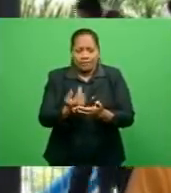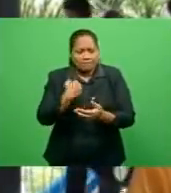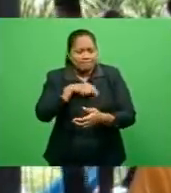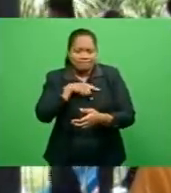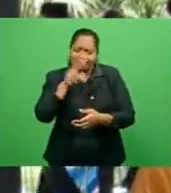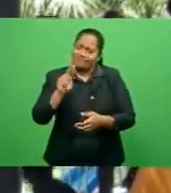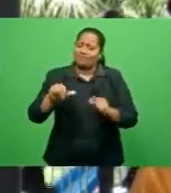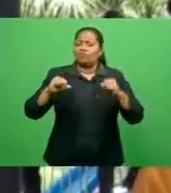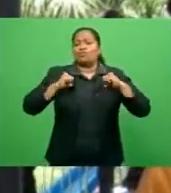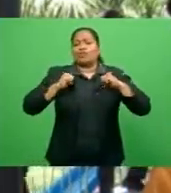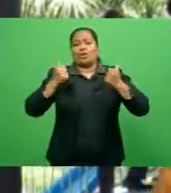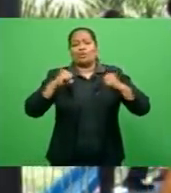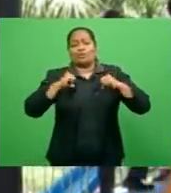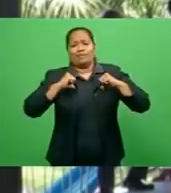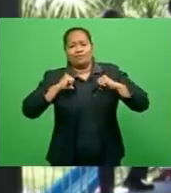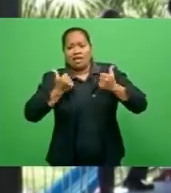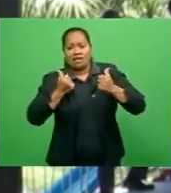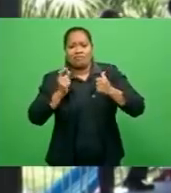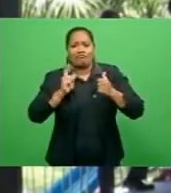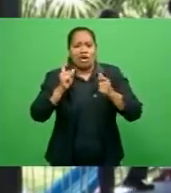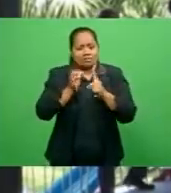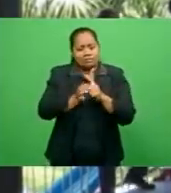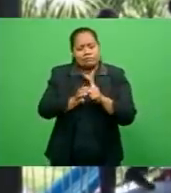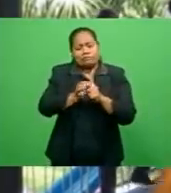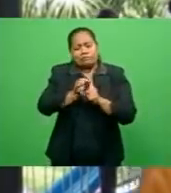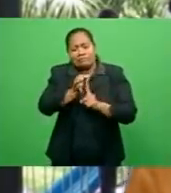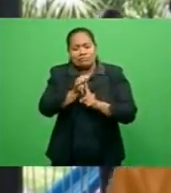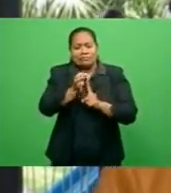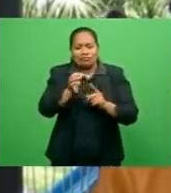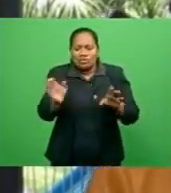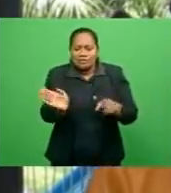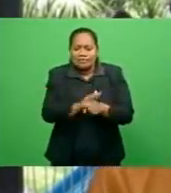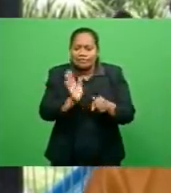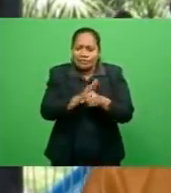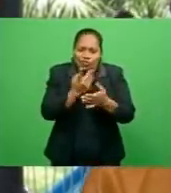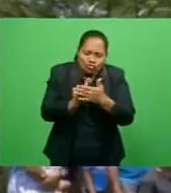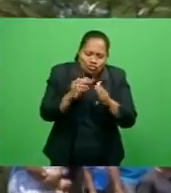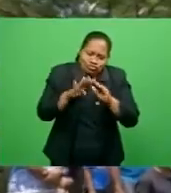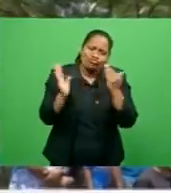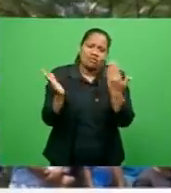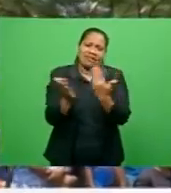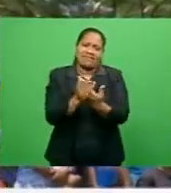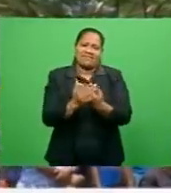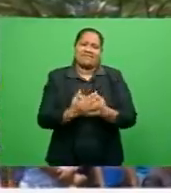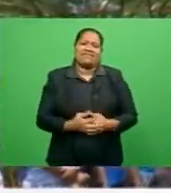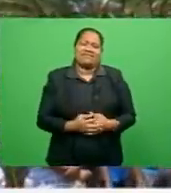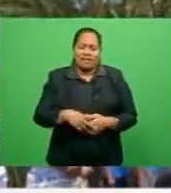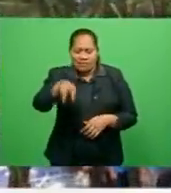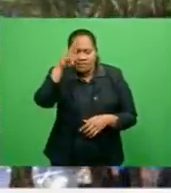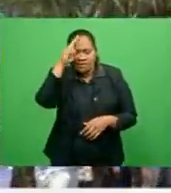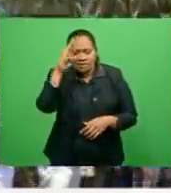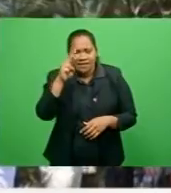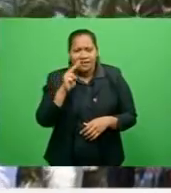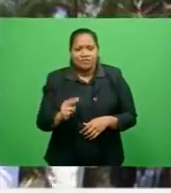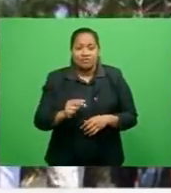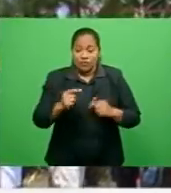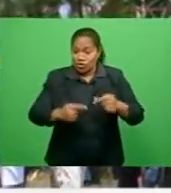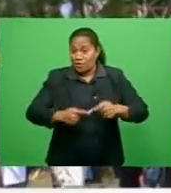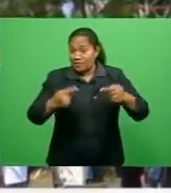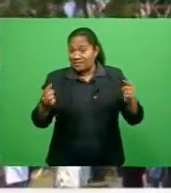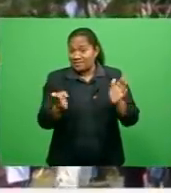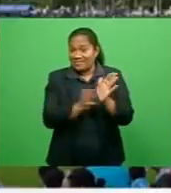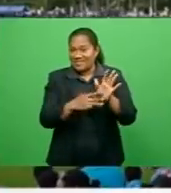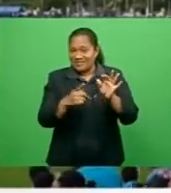proud of the progress we've made as a nation, the progress we've made as a people. Opposition MPs Linda Tambuya and